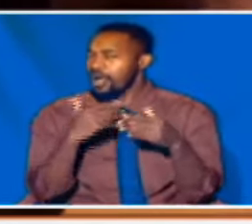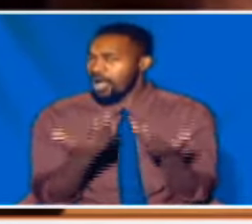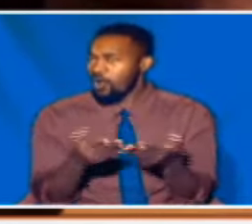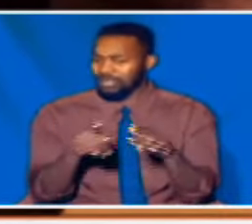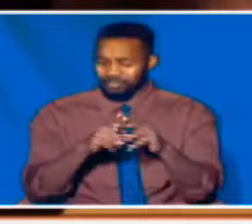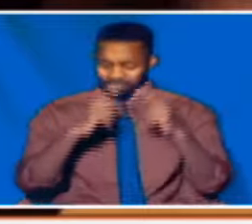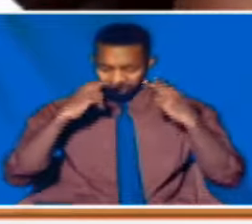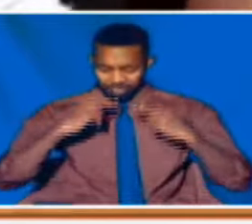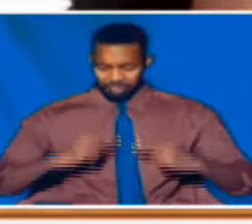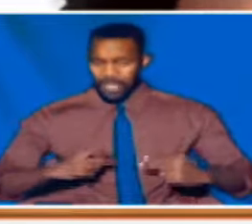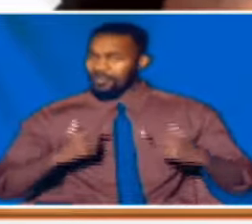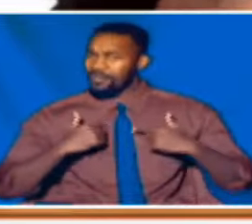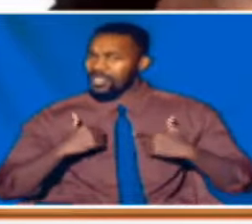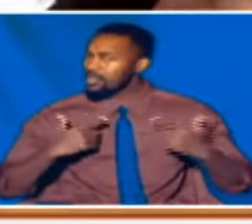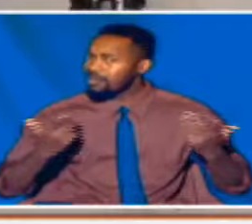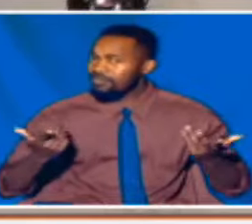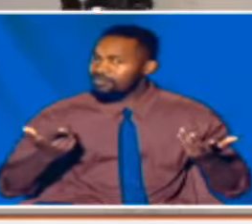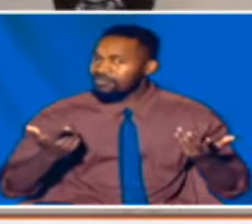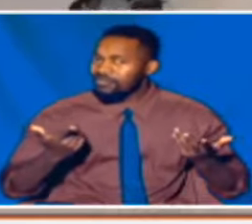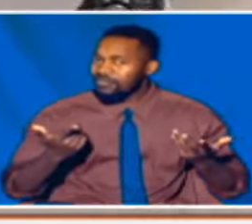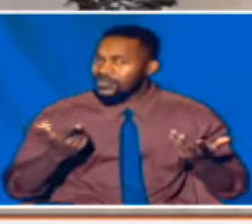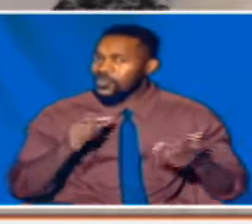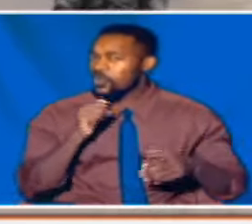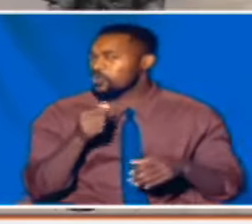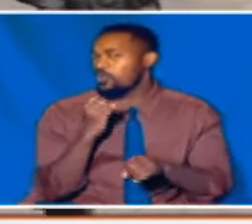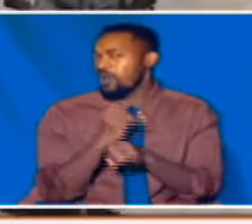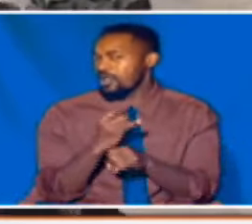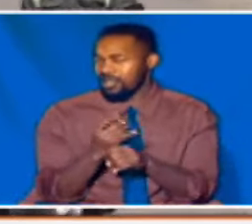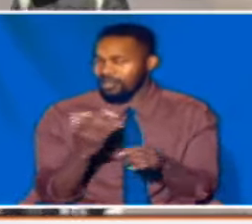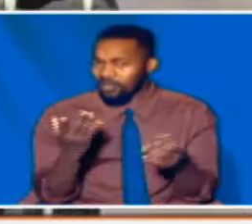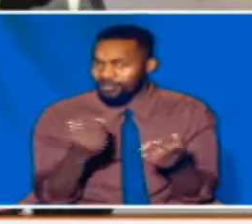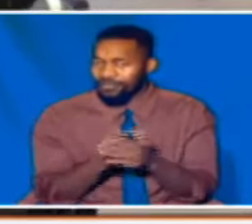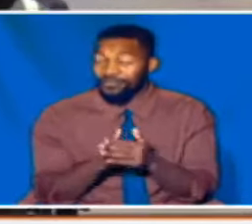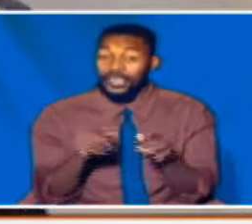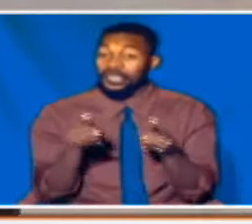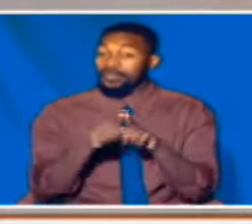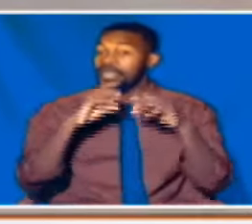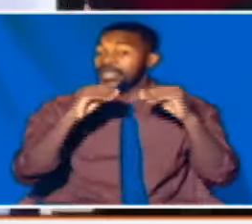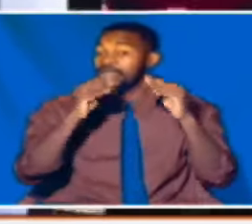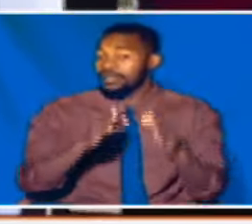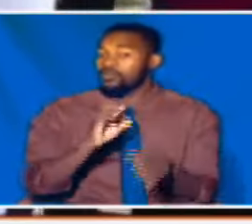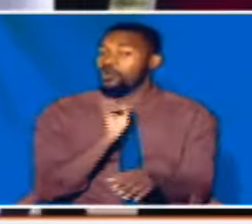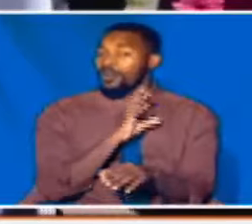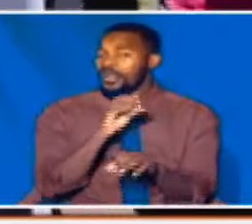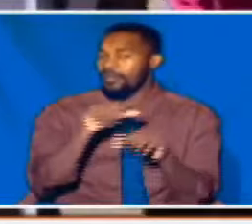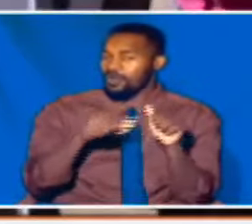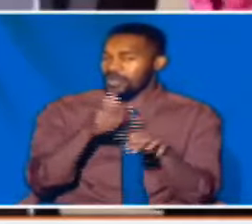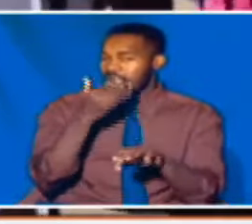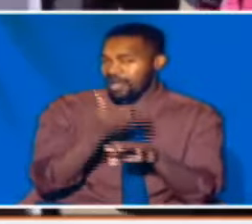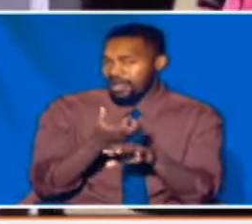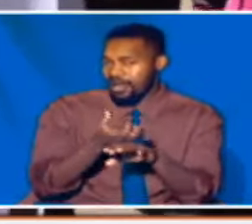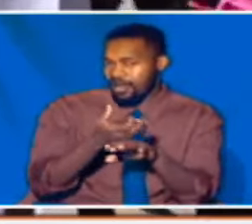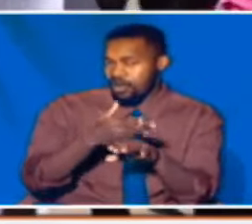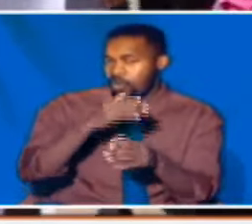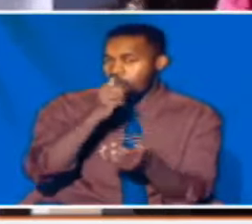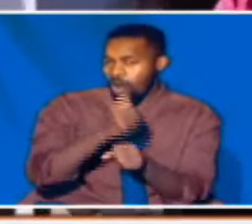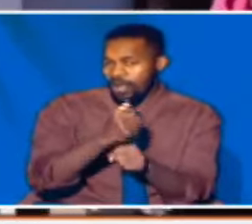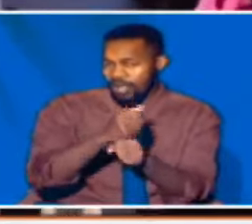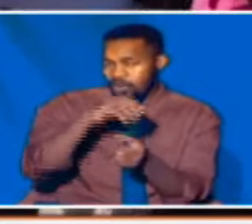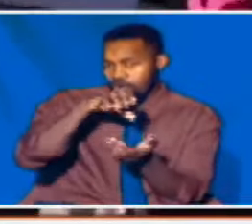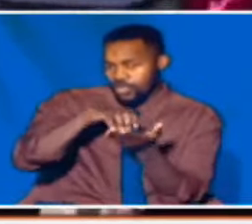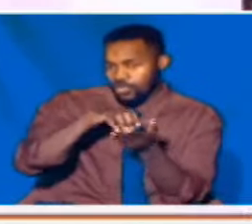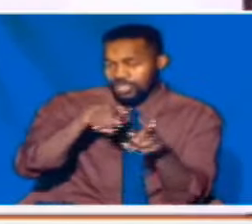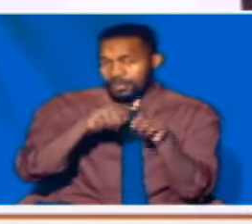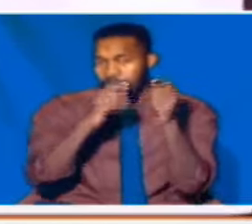like we are not in the job profession. Teachers have also complained about difficult working conditions and poor employment